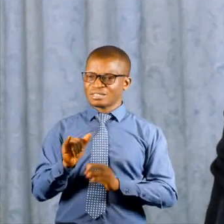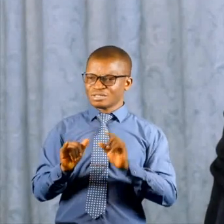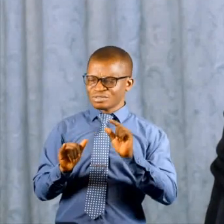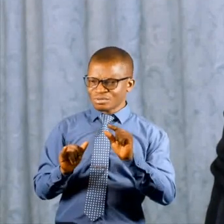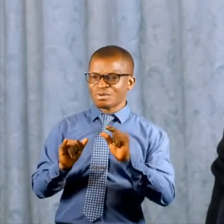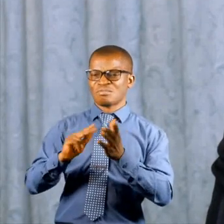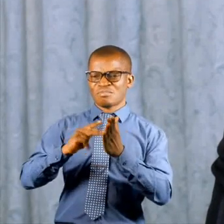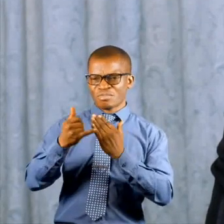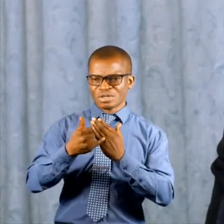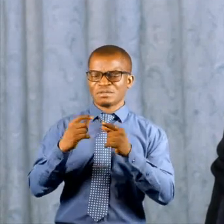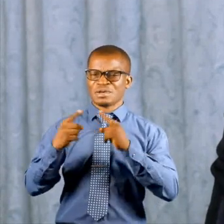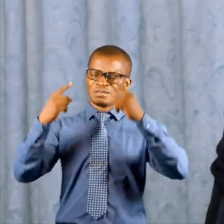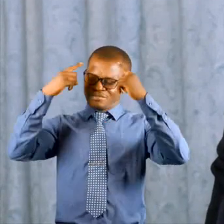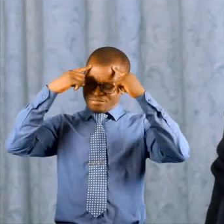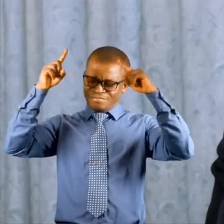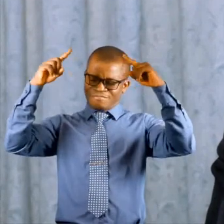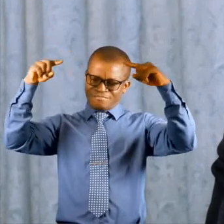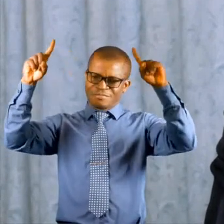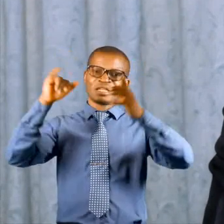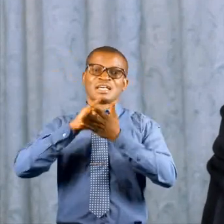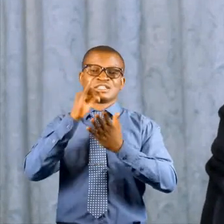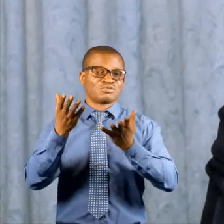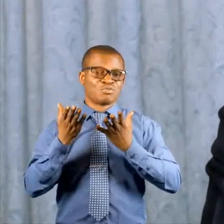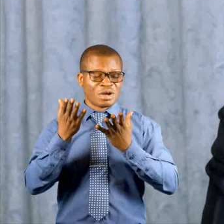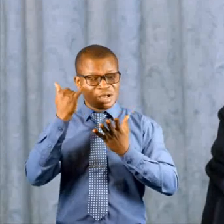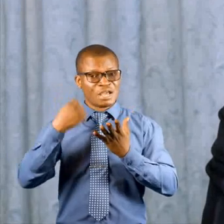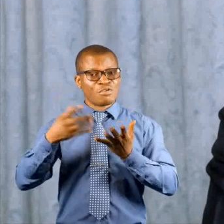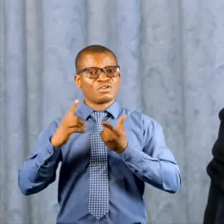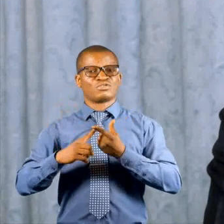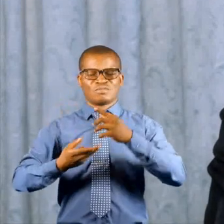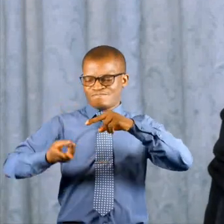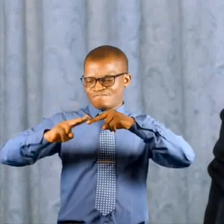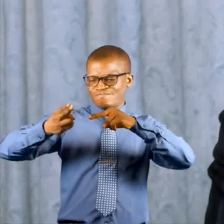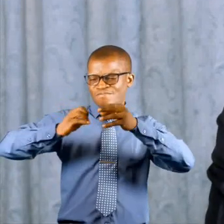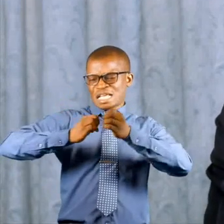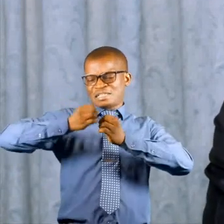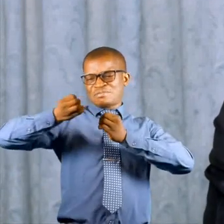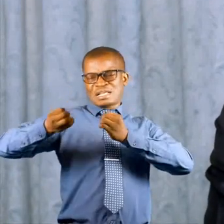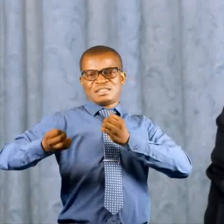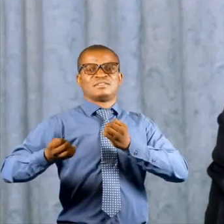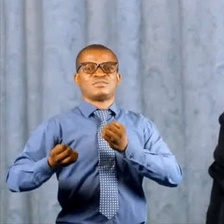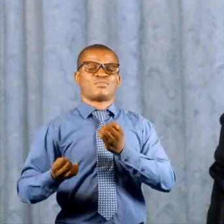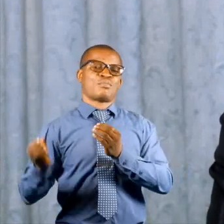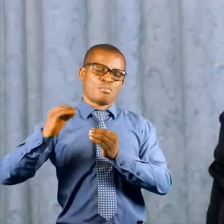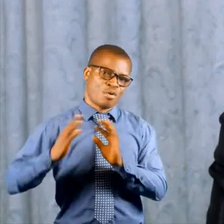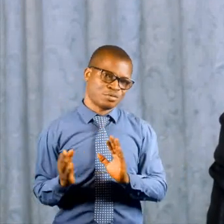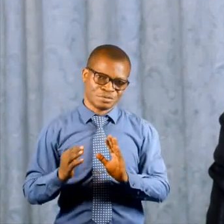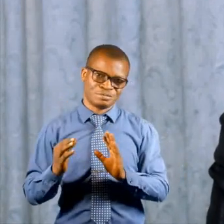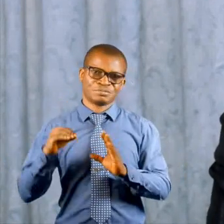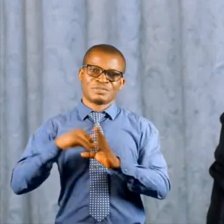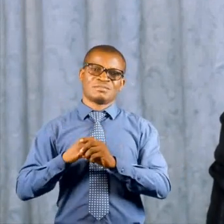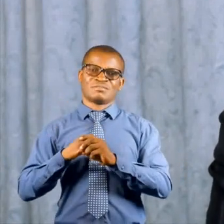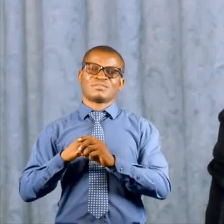even though it was a pilot project, we see it as a success. And that is why we want to expand it further. Apart from these ones I